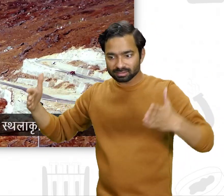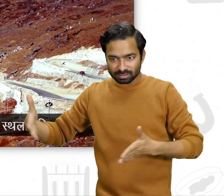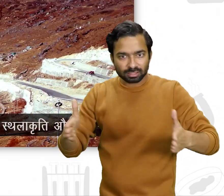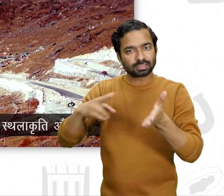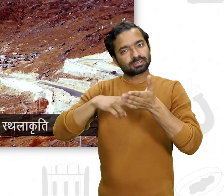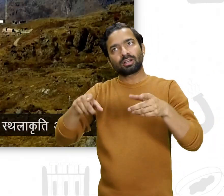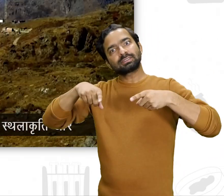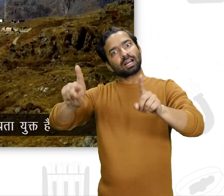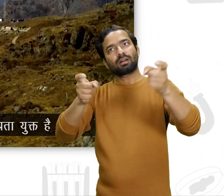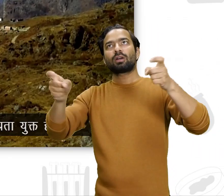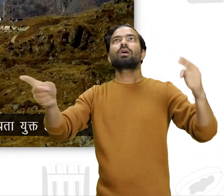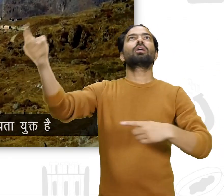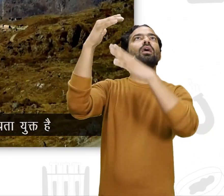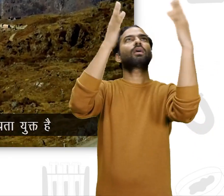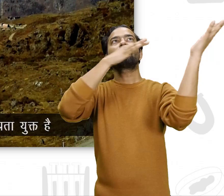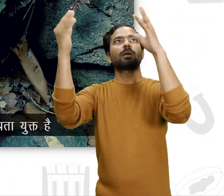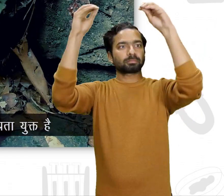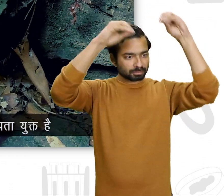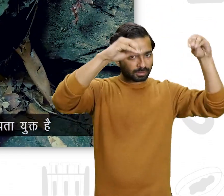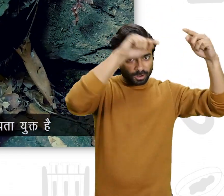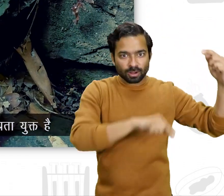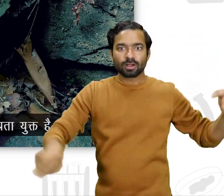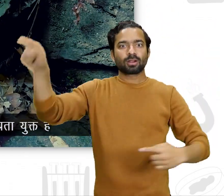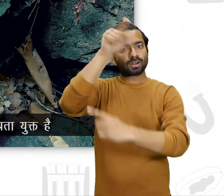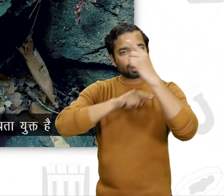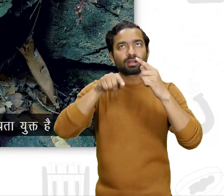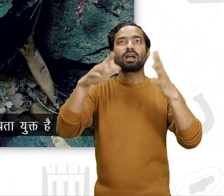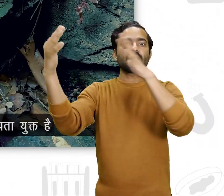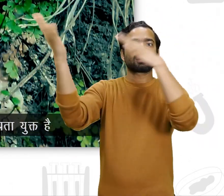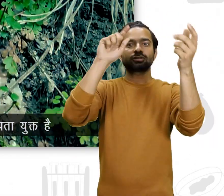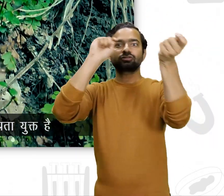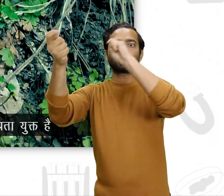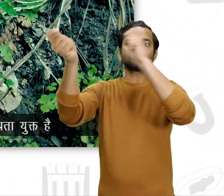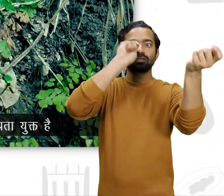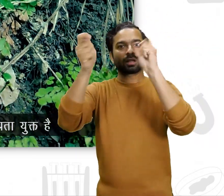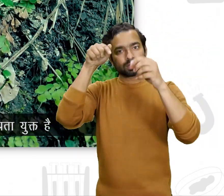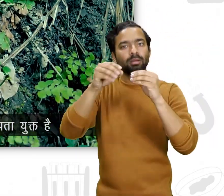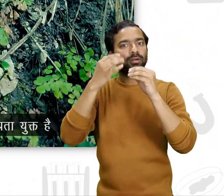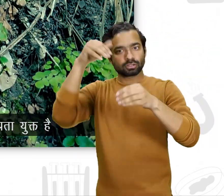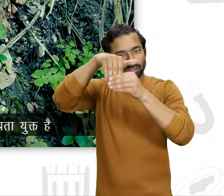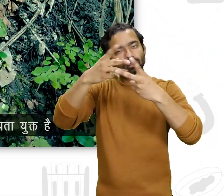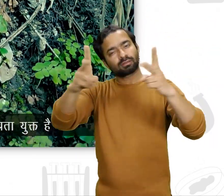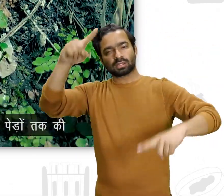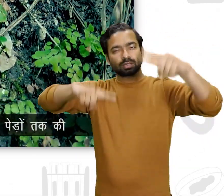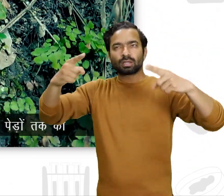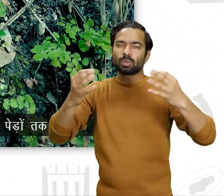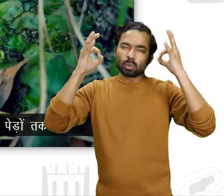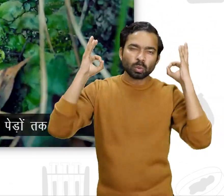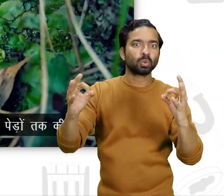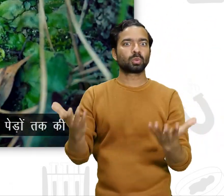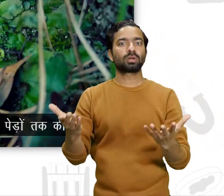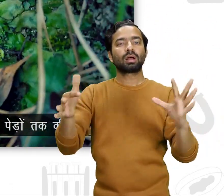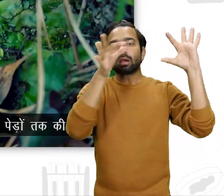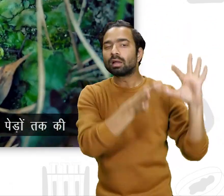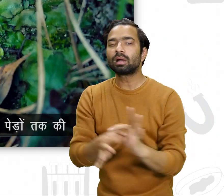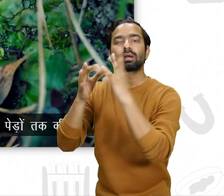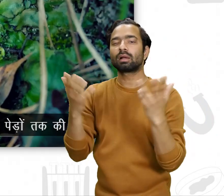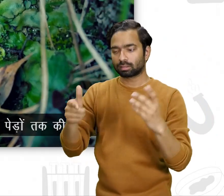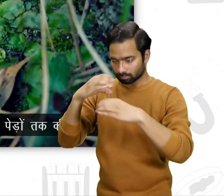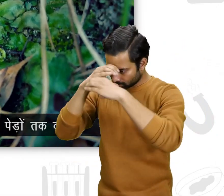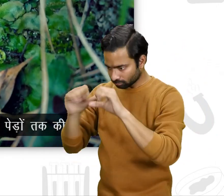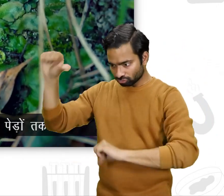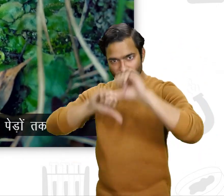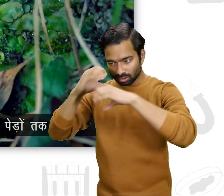geology, topography, and climate, is harboring a rich biological diversity, including plant